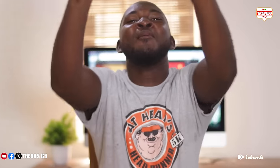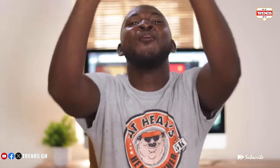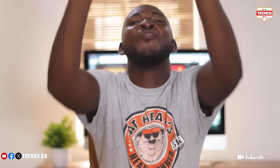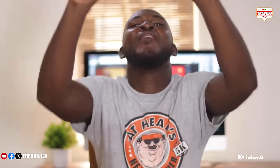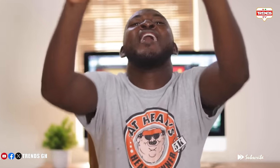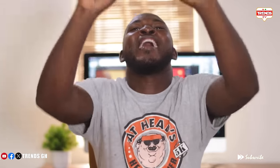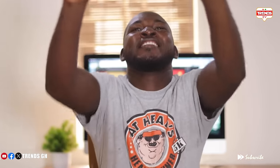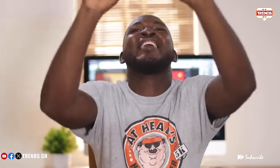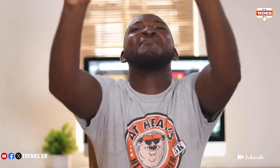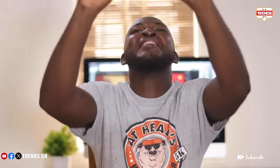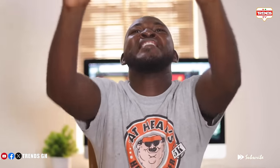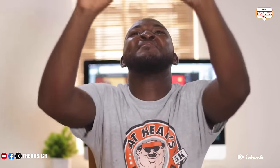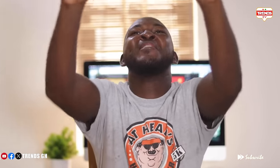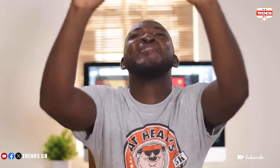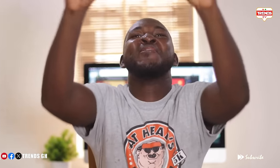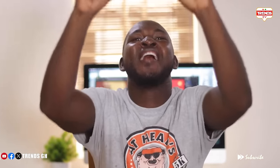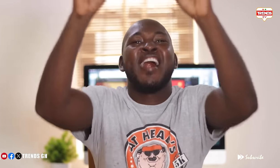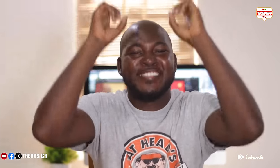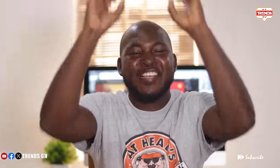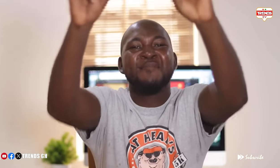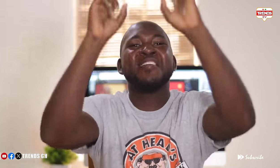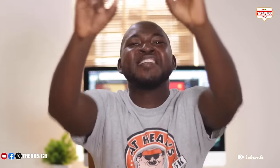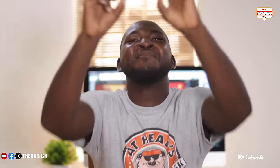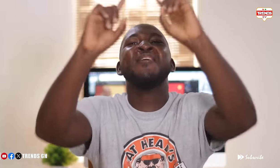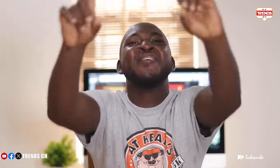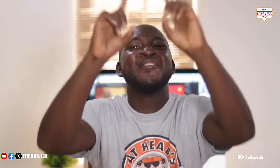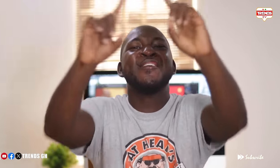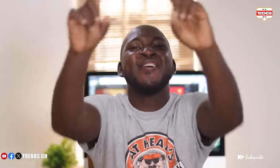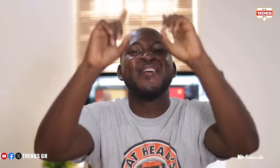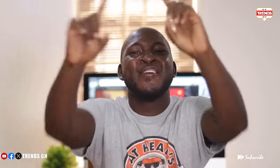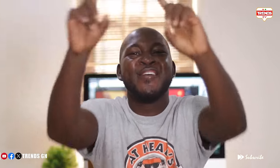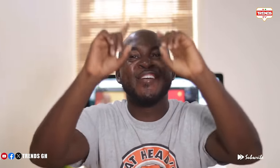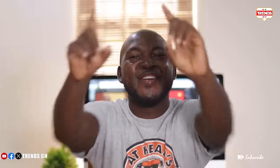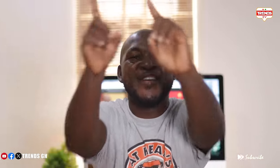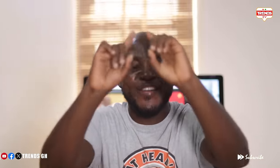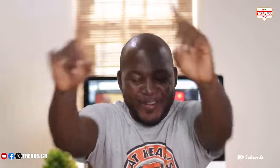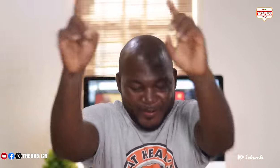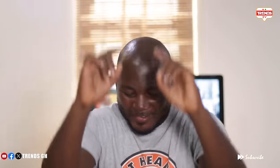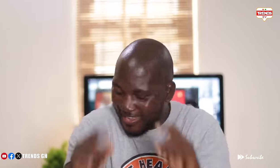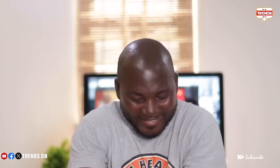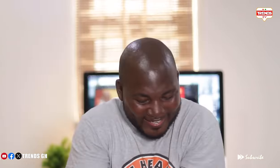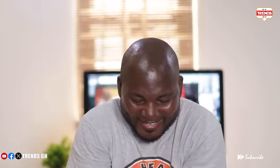Assembly Ribo! Assembly Ribo! Assembly Ribo!